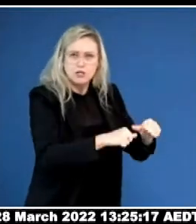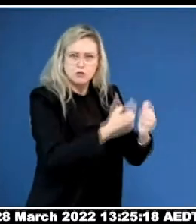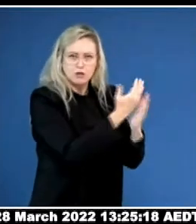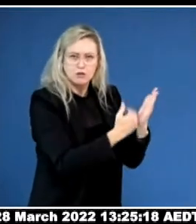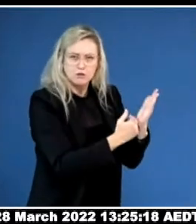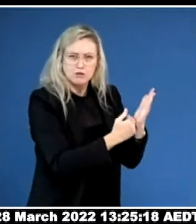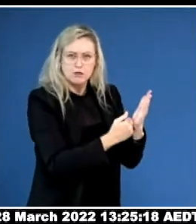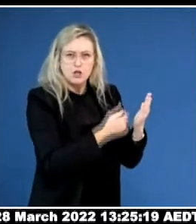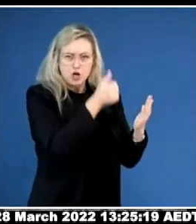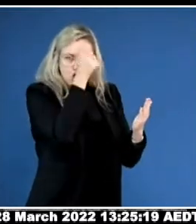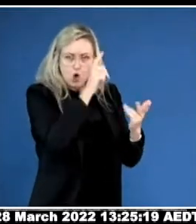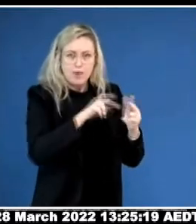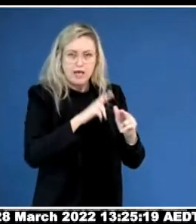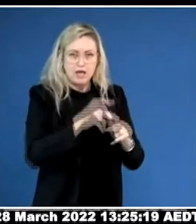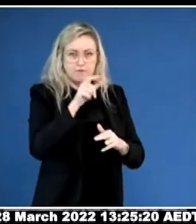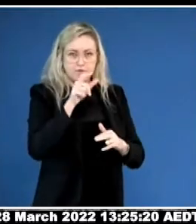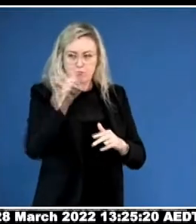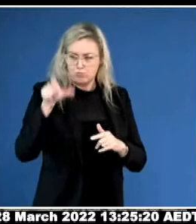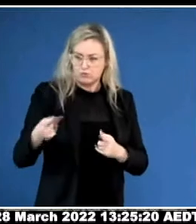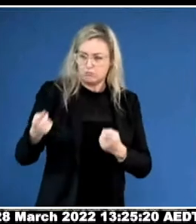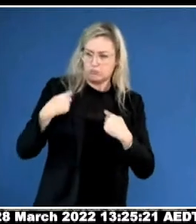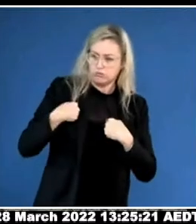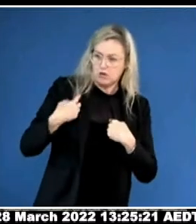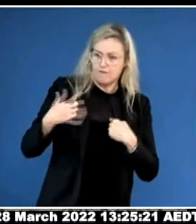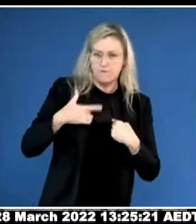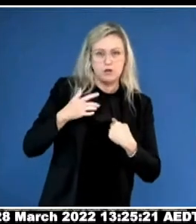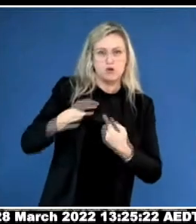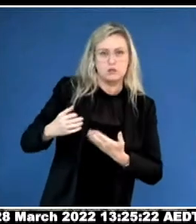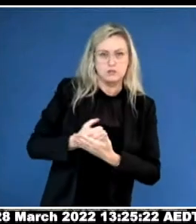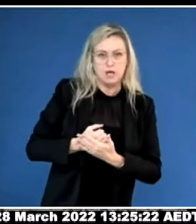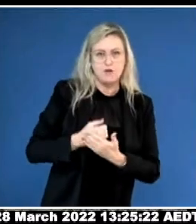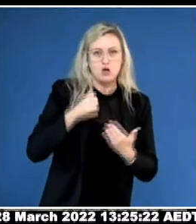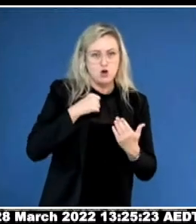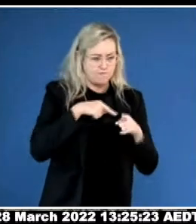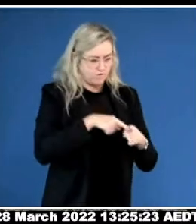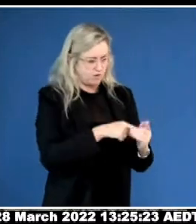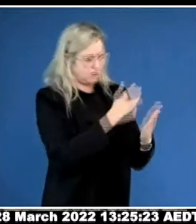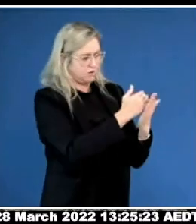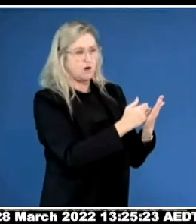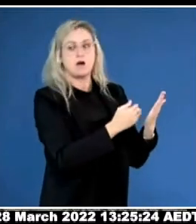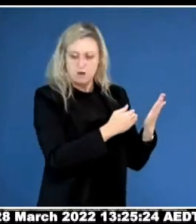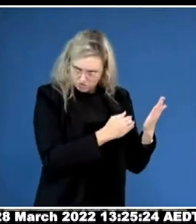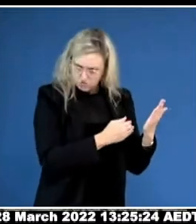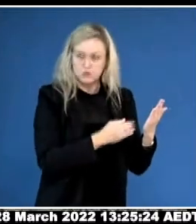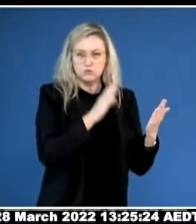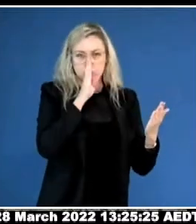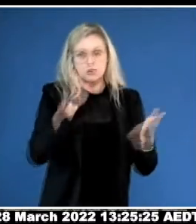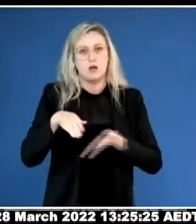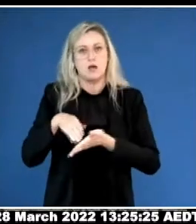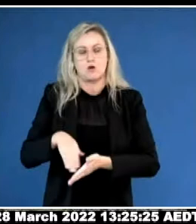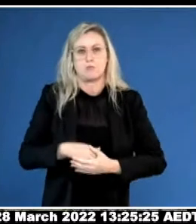discloses. And for all of those things to be developed with the people with the context knowledge, so the